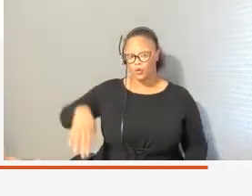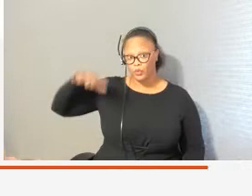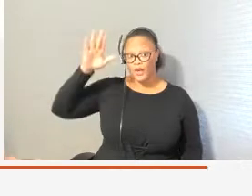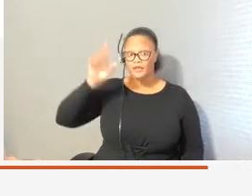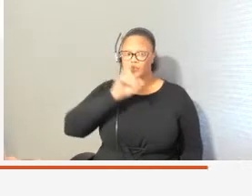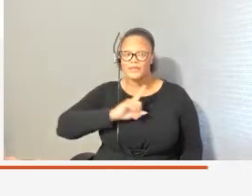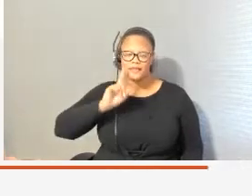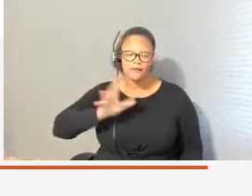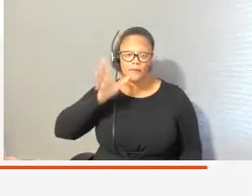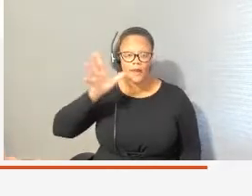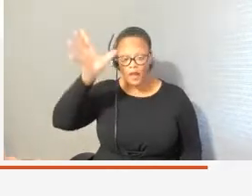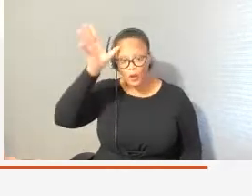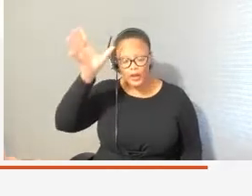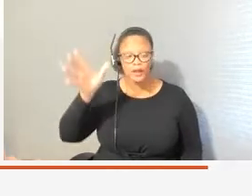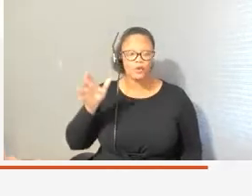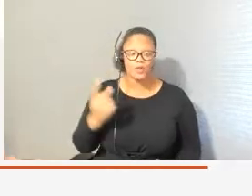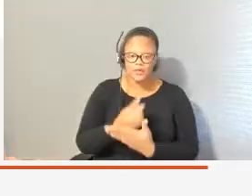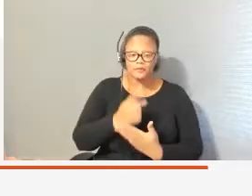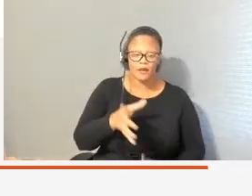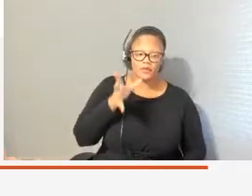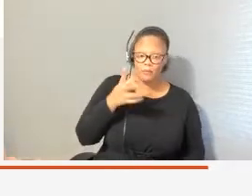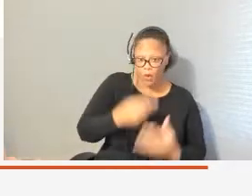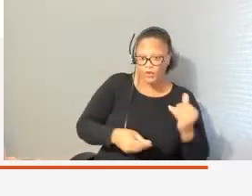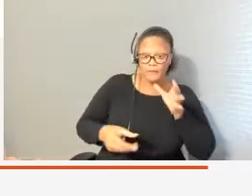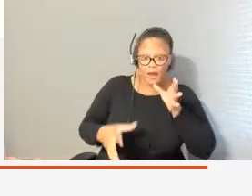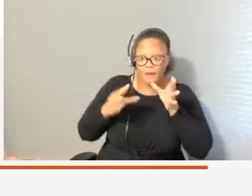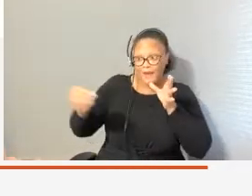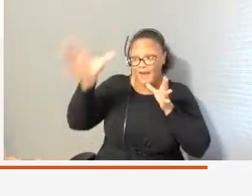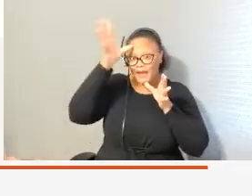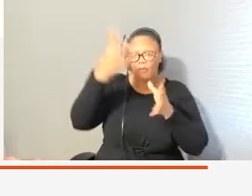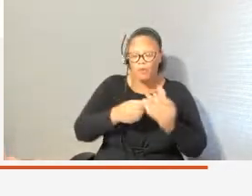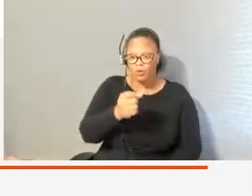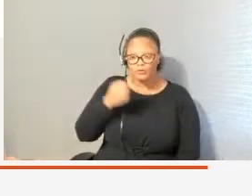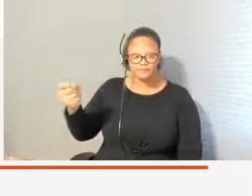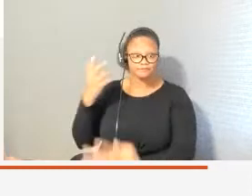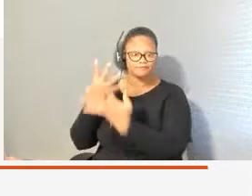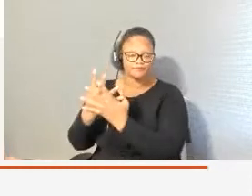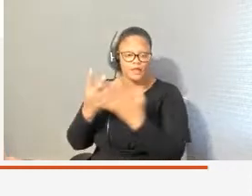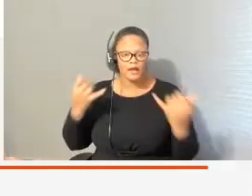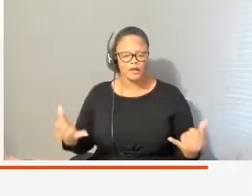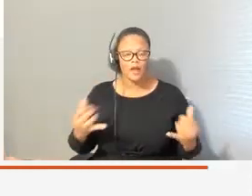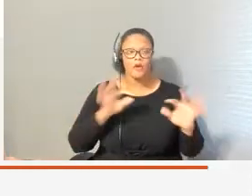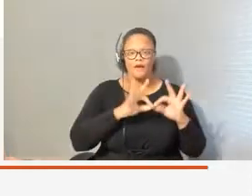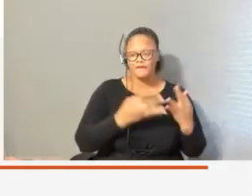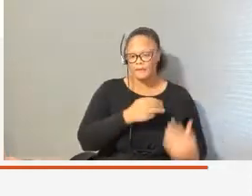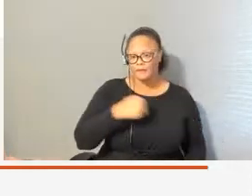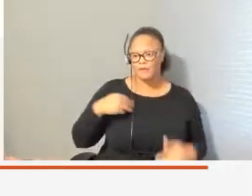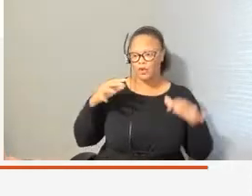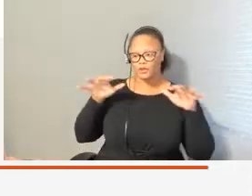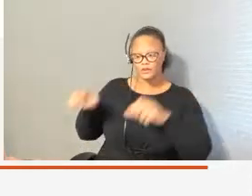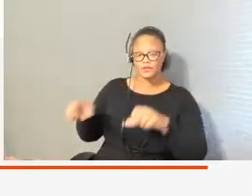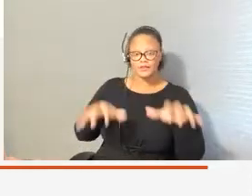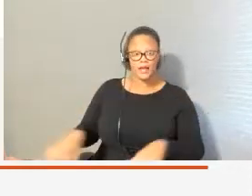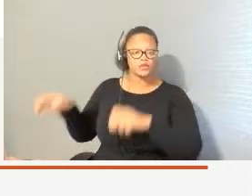parent household, or sometimes the mother and father have been incarcerated, and now either a family member comes and take on